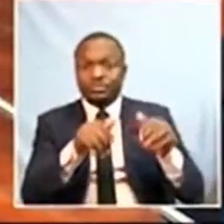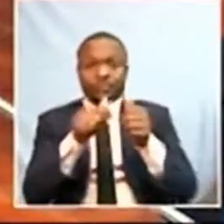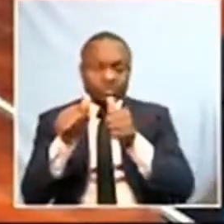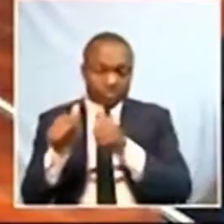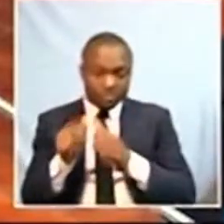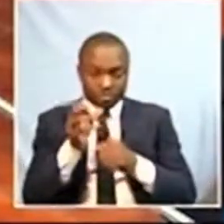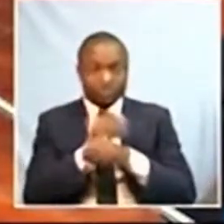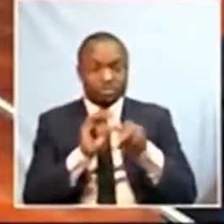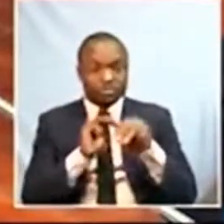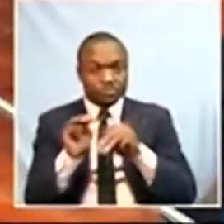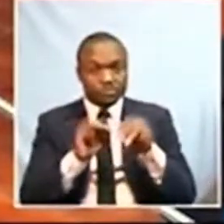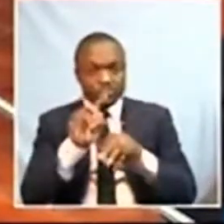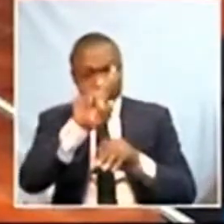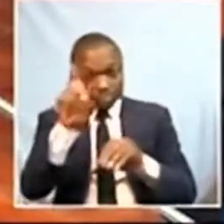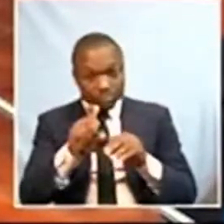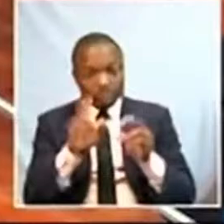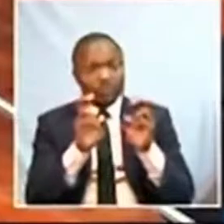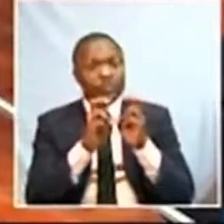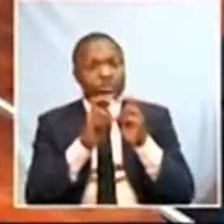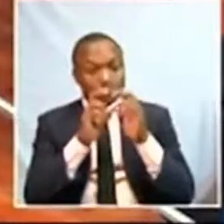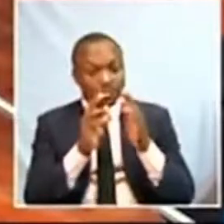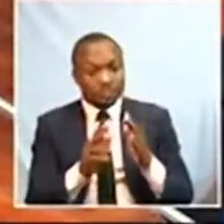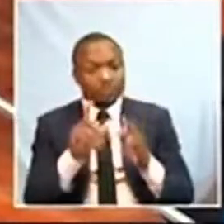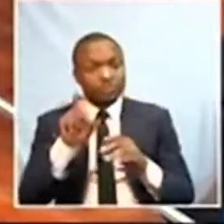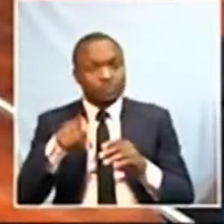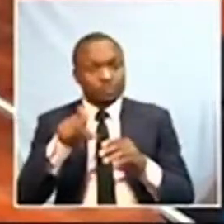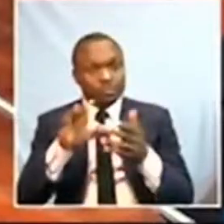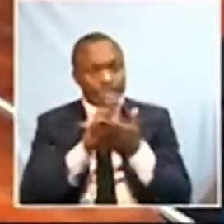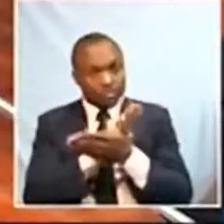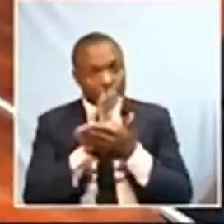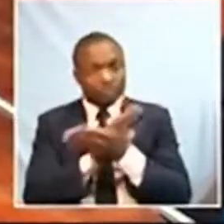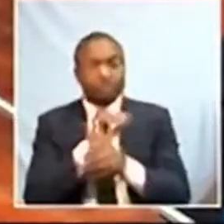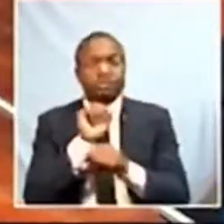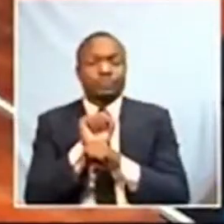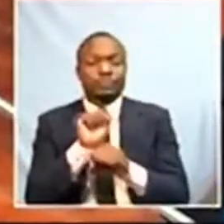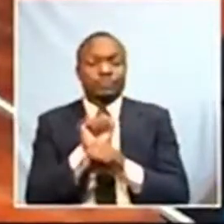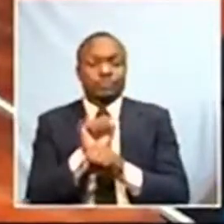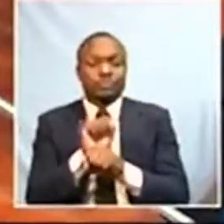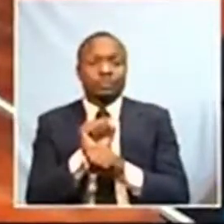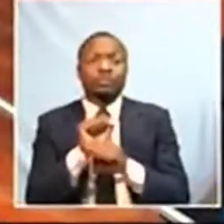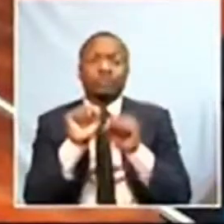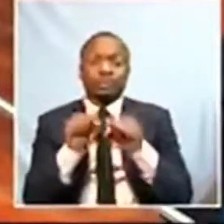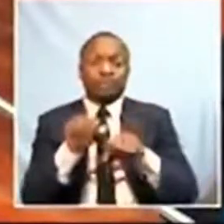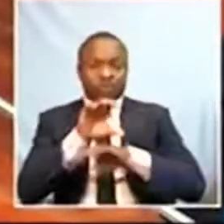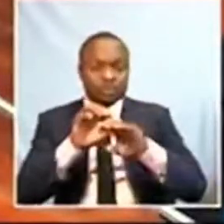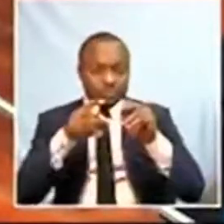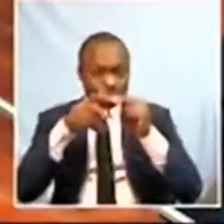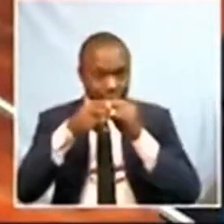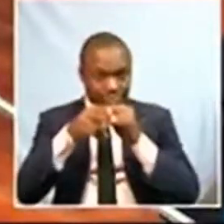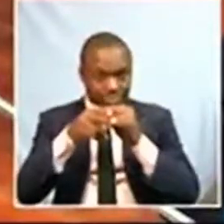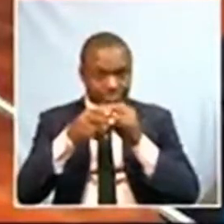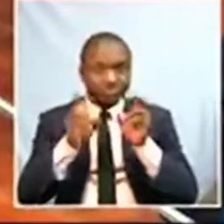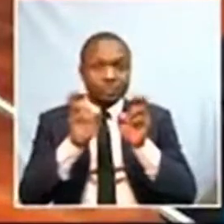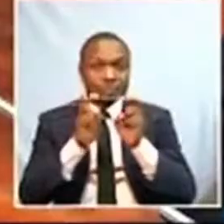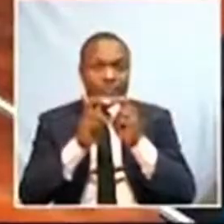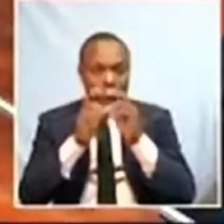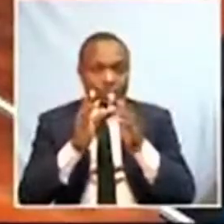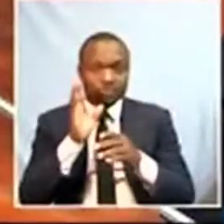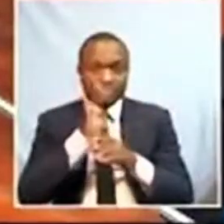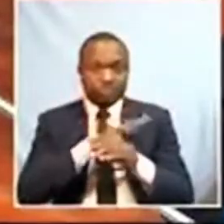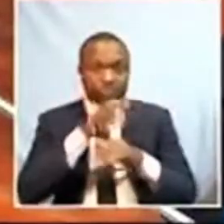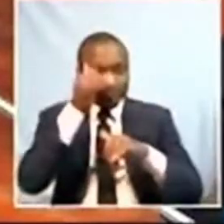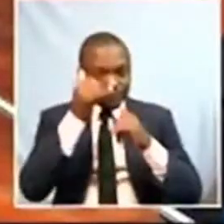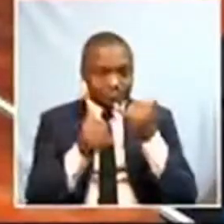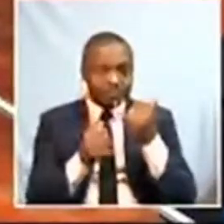management cautioned the contractor and emphasized the need to expedite works or risk termination. The contractor has since